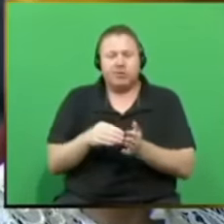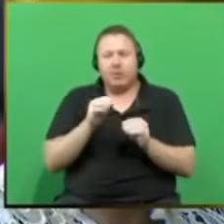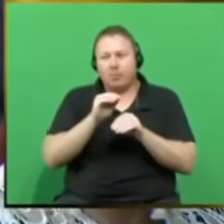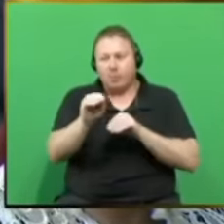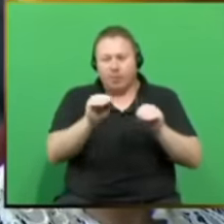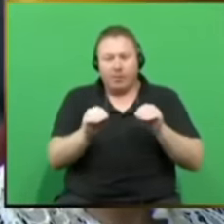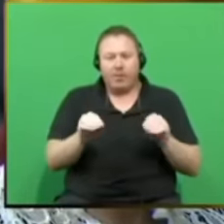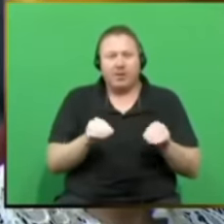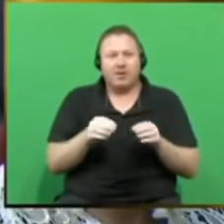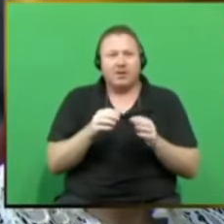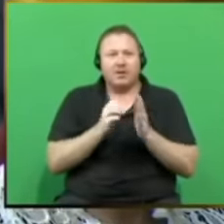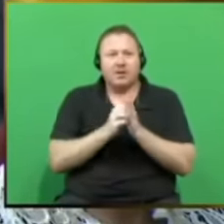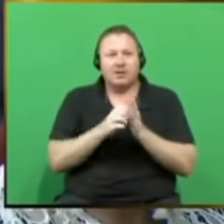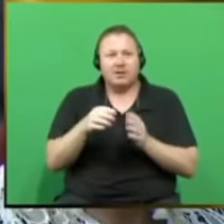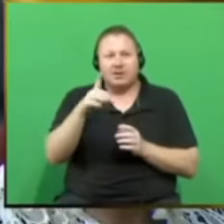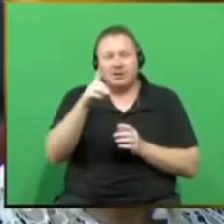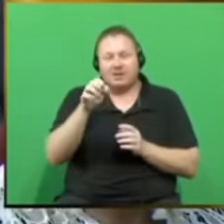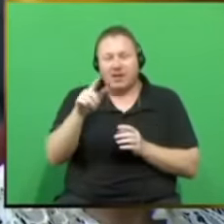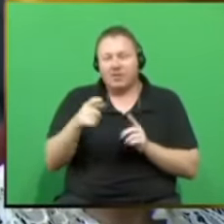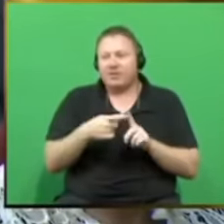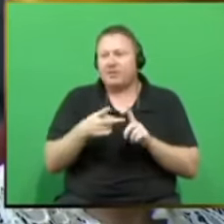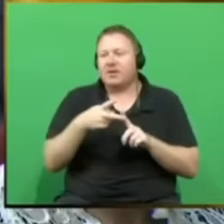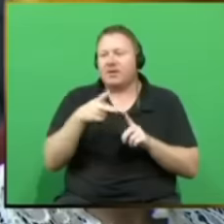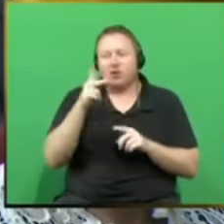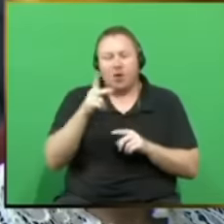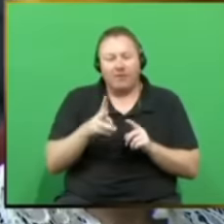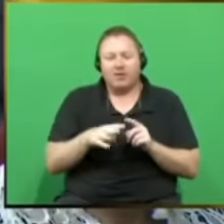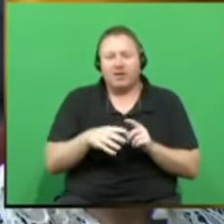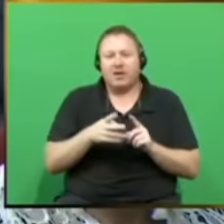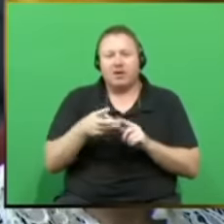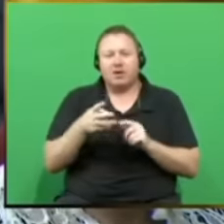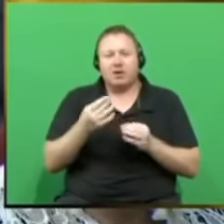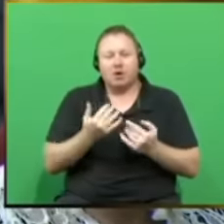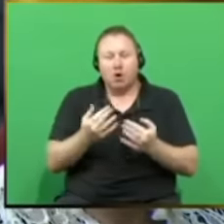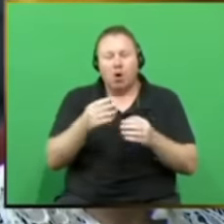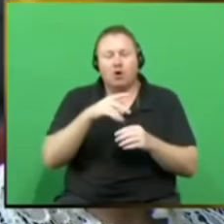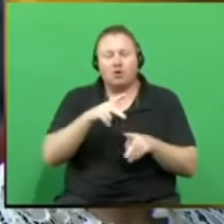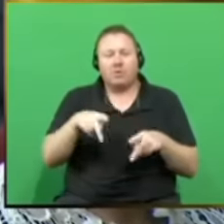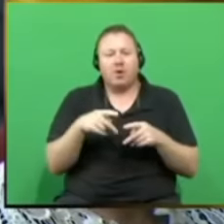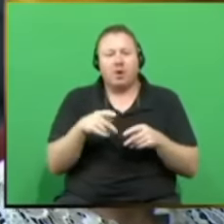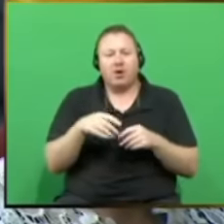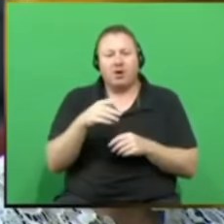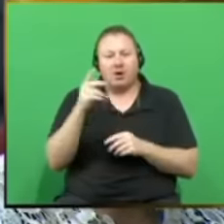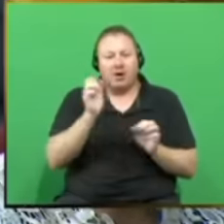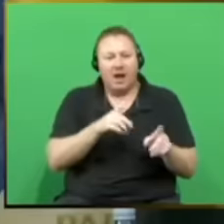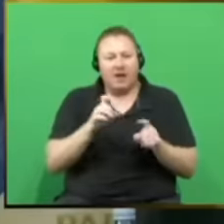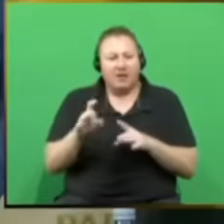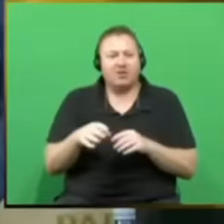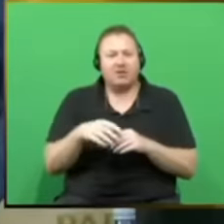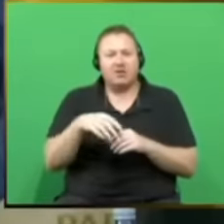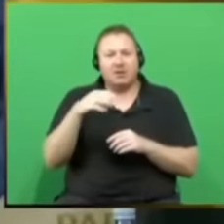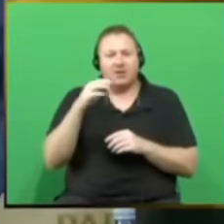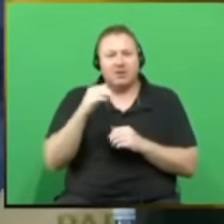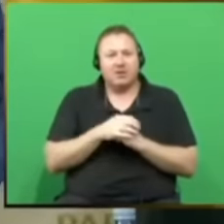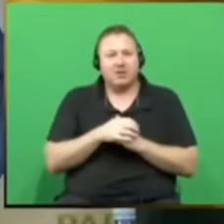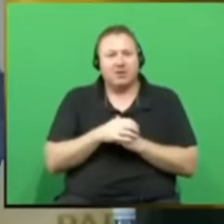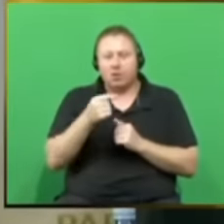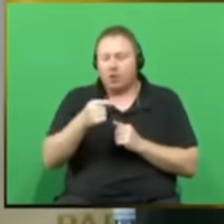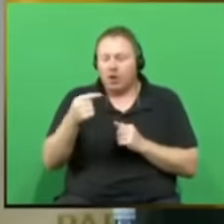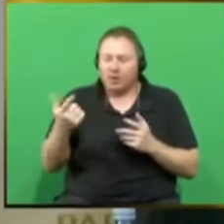places like Delft, Hanover Park, Kraaifontein, Grassy Park, Khayelitsha, Philippi East, Nyanga,